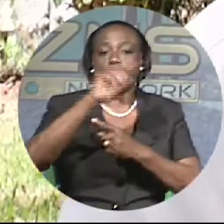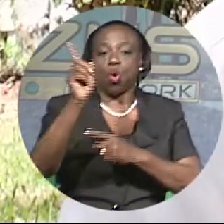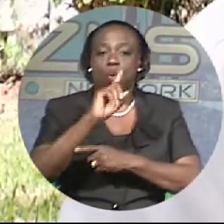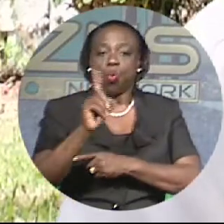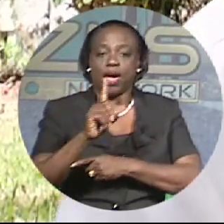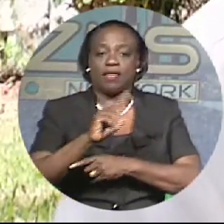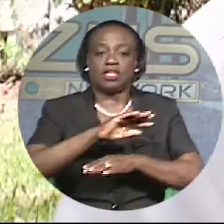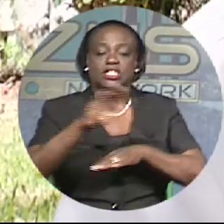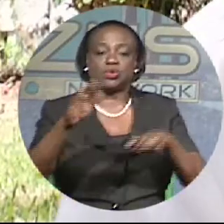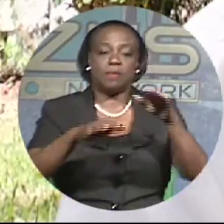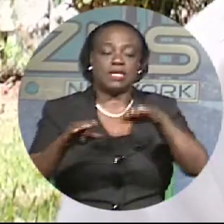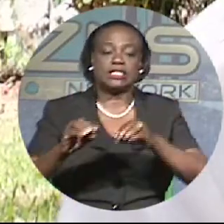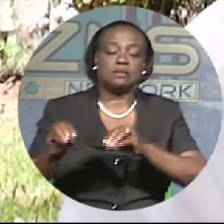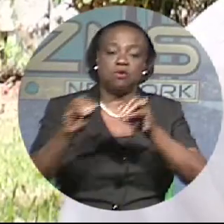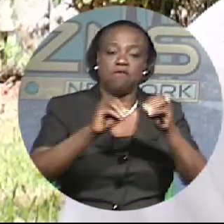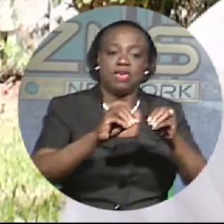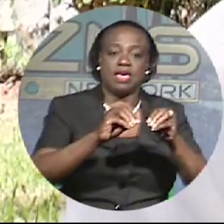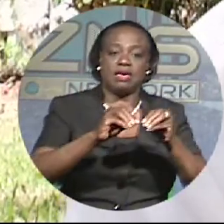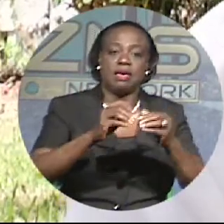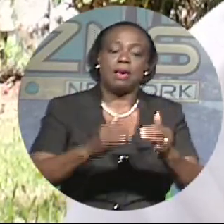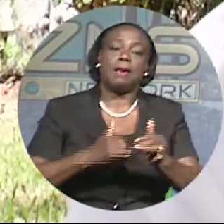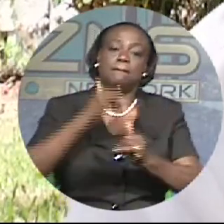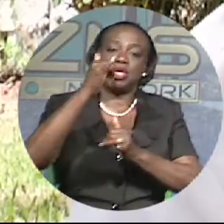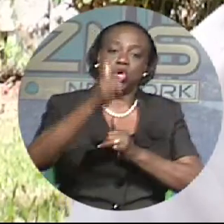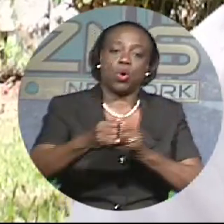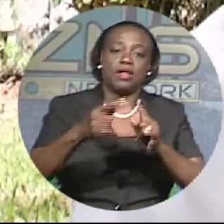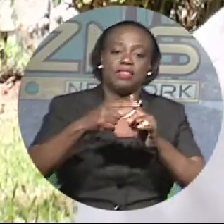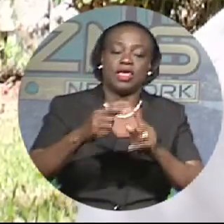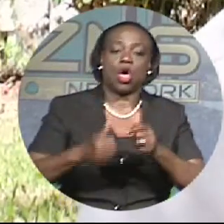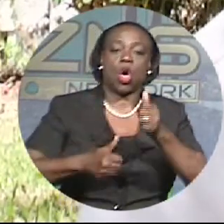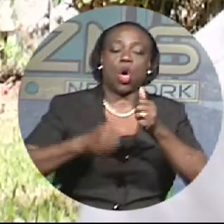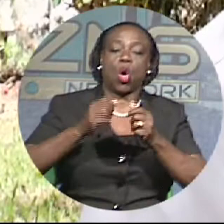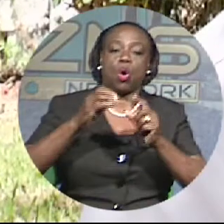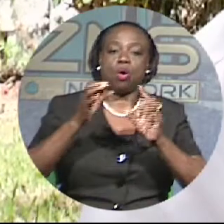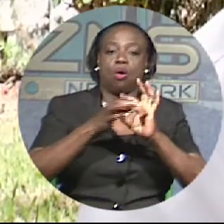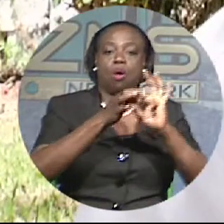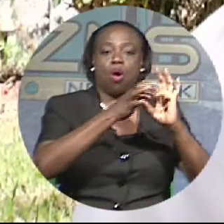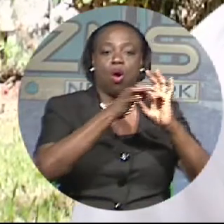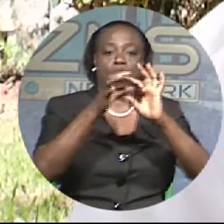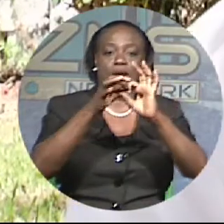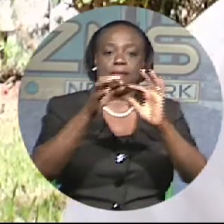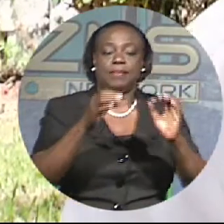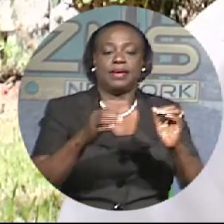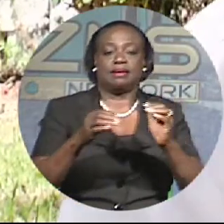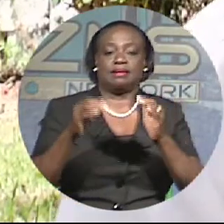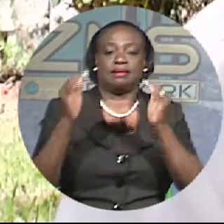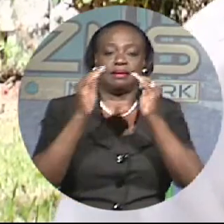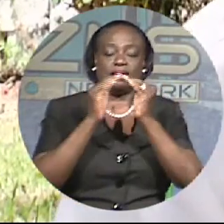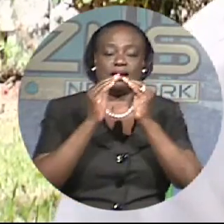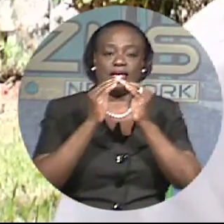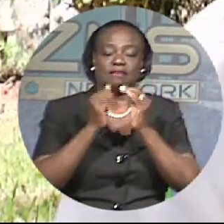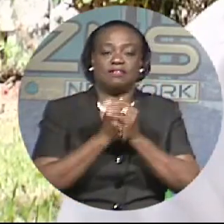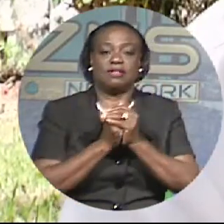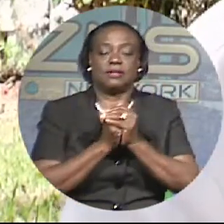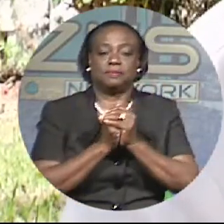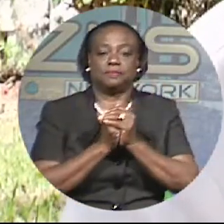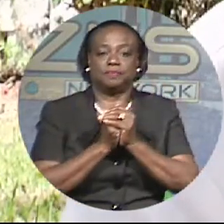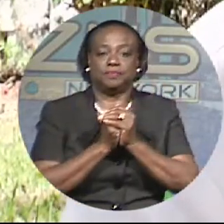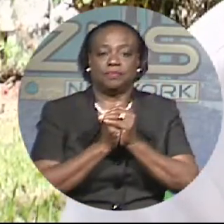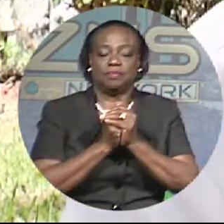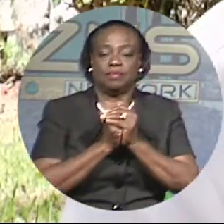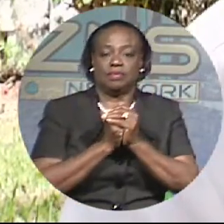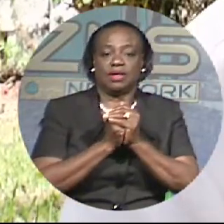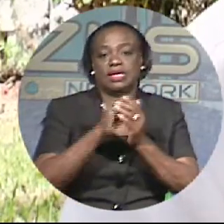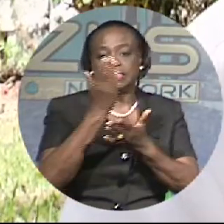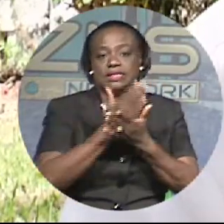level now to the world stage, because Dustin and Joanna, who are still competing, they're still competing at the junior level, the